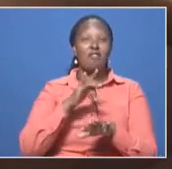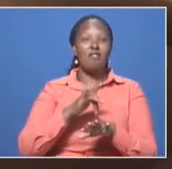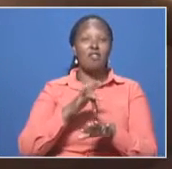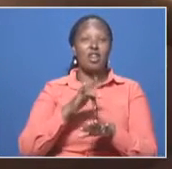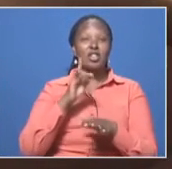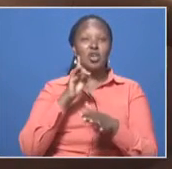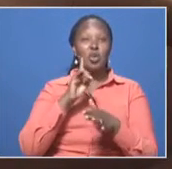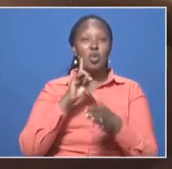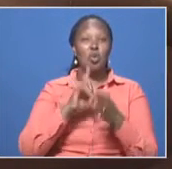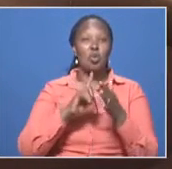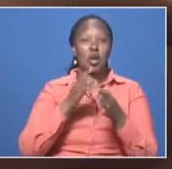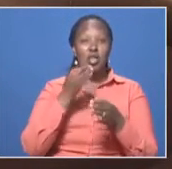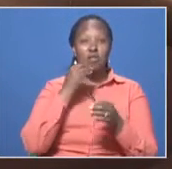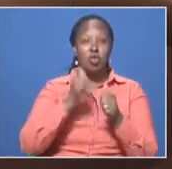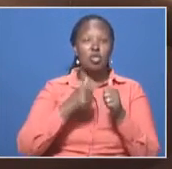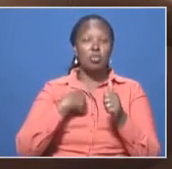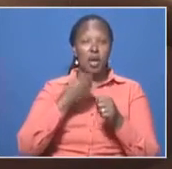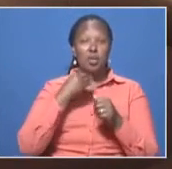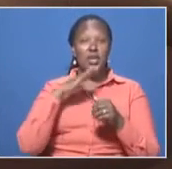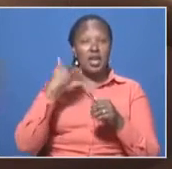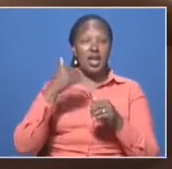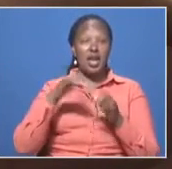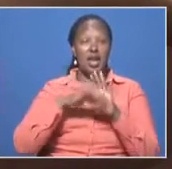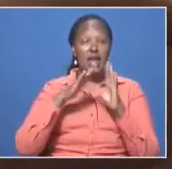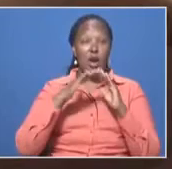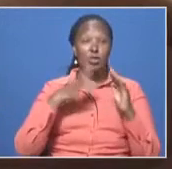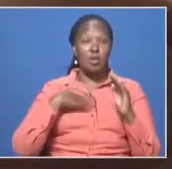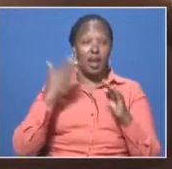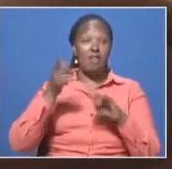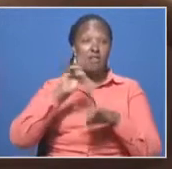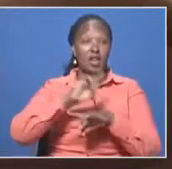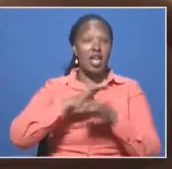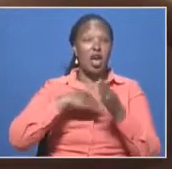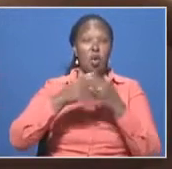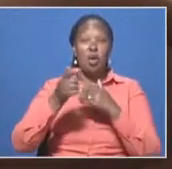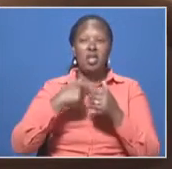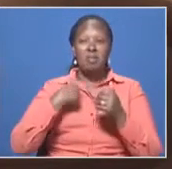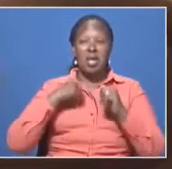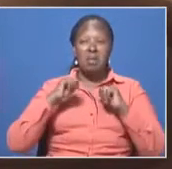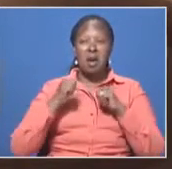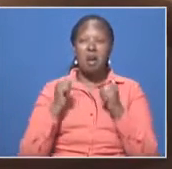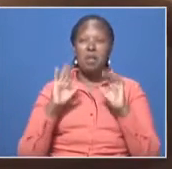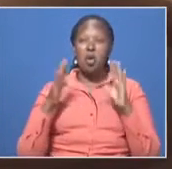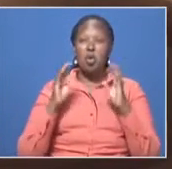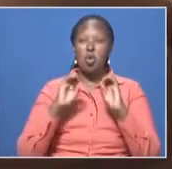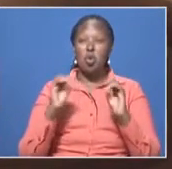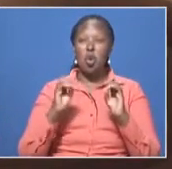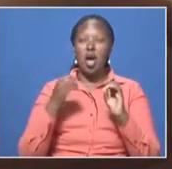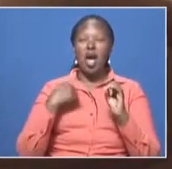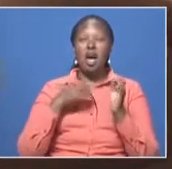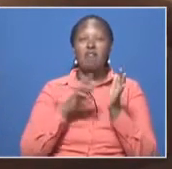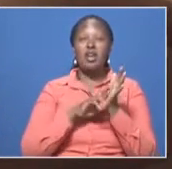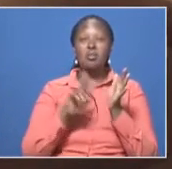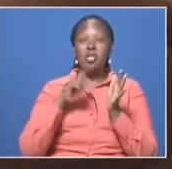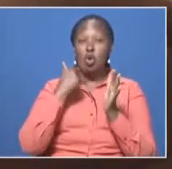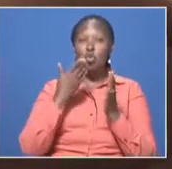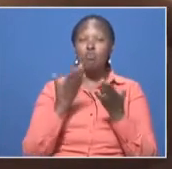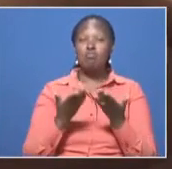I'm going to eat in my house every day, and whether I'm happy or not happy, then I have a representative who